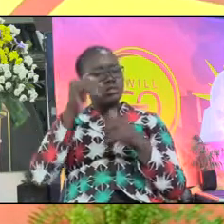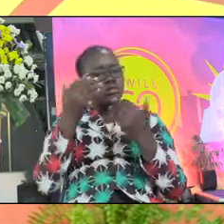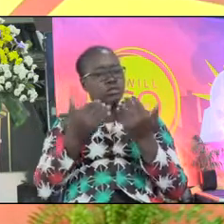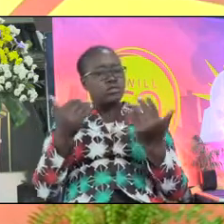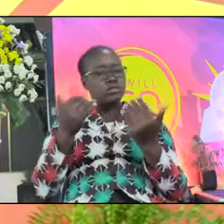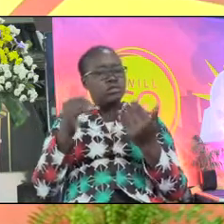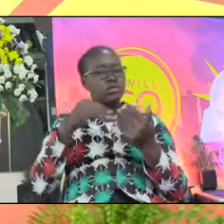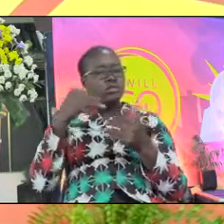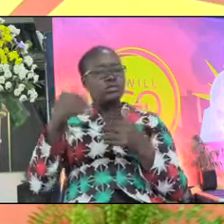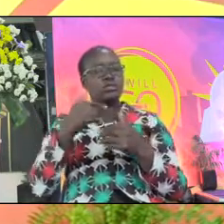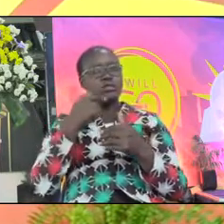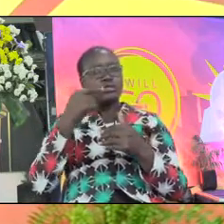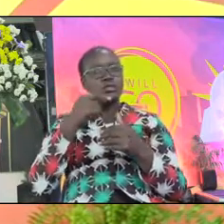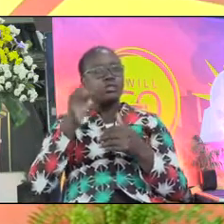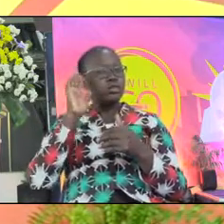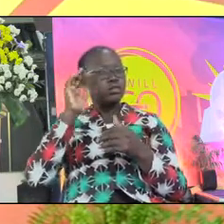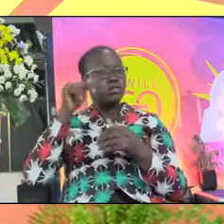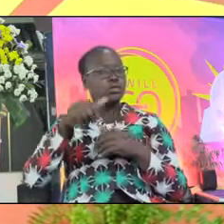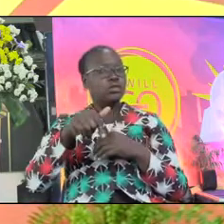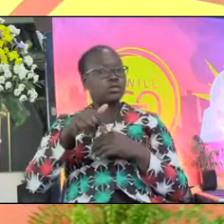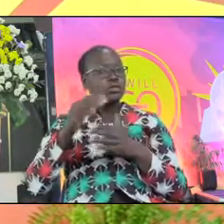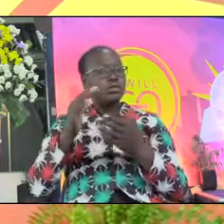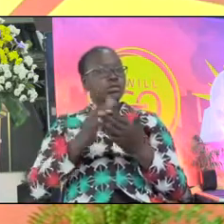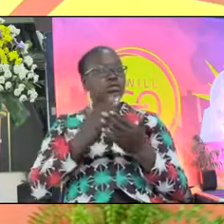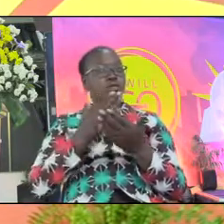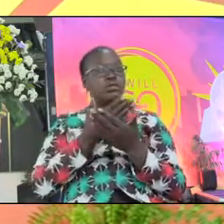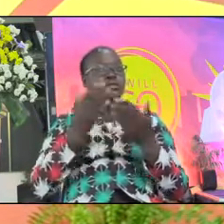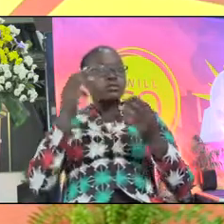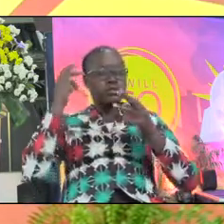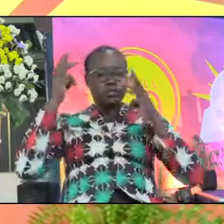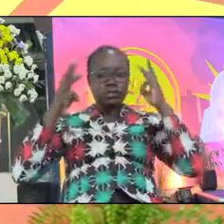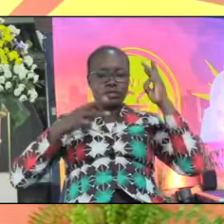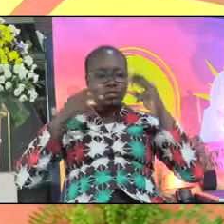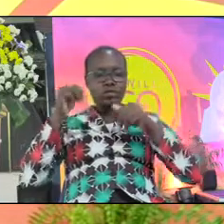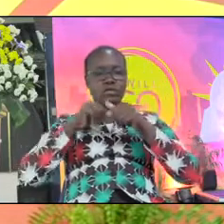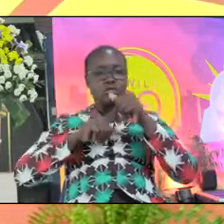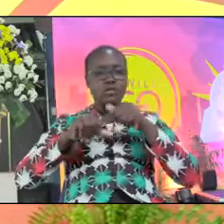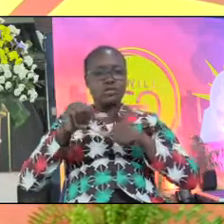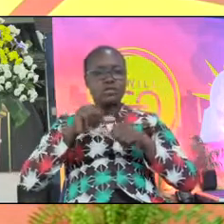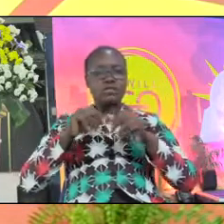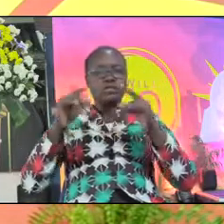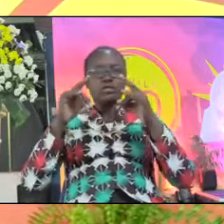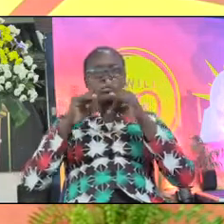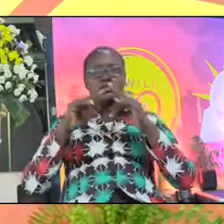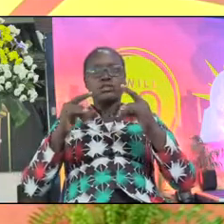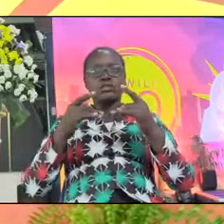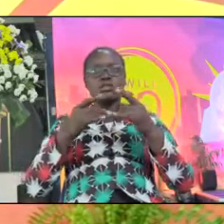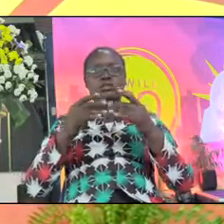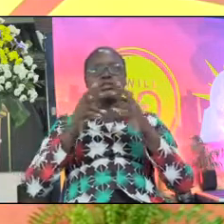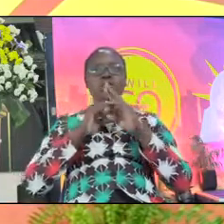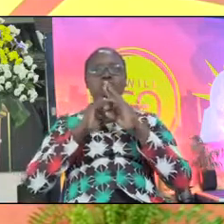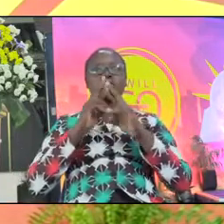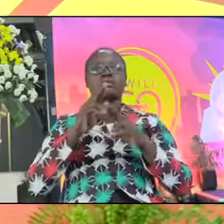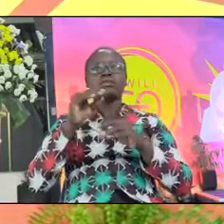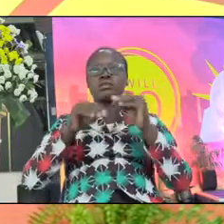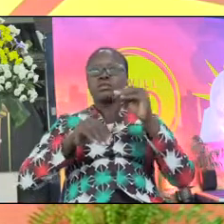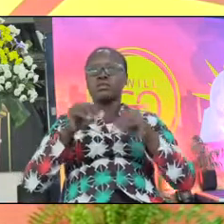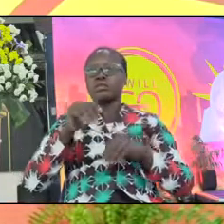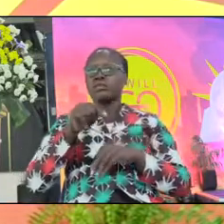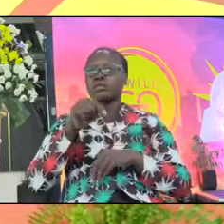anything else that I say, hear me today. Some of you are worried about the outcome of this